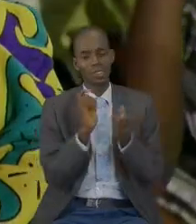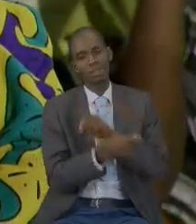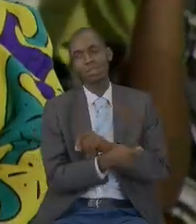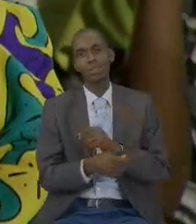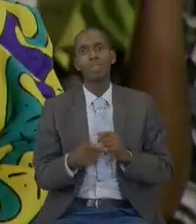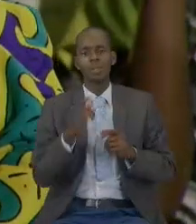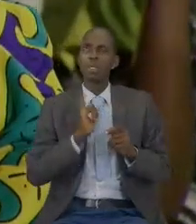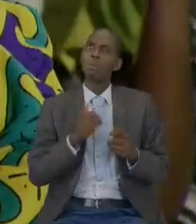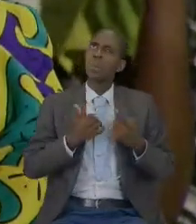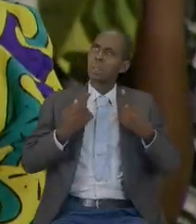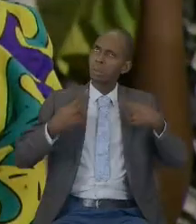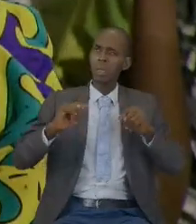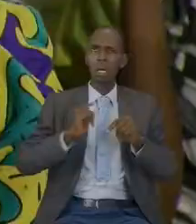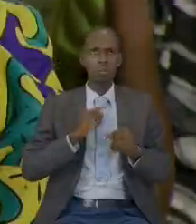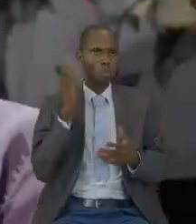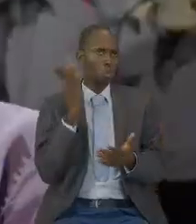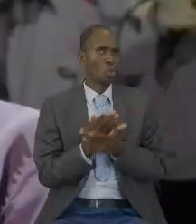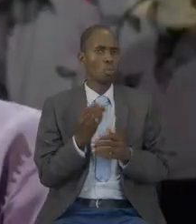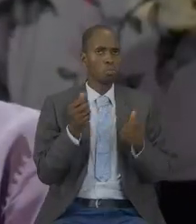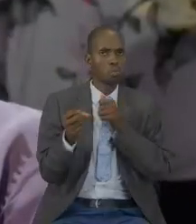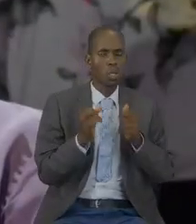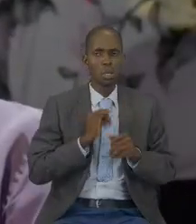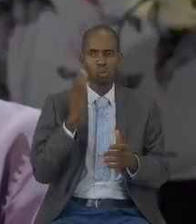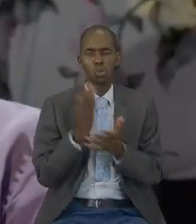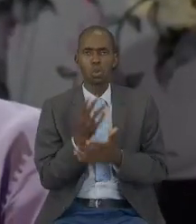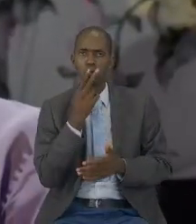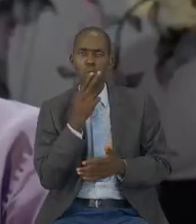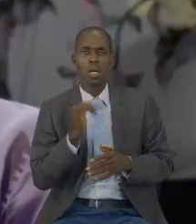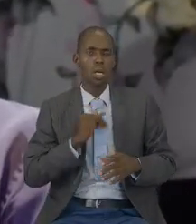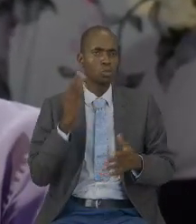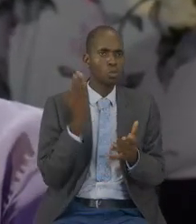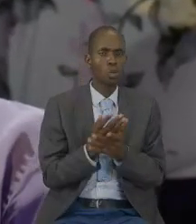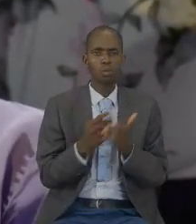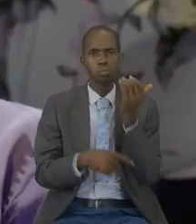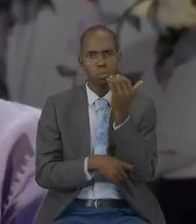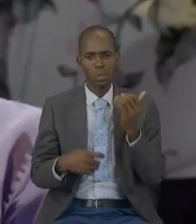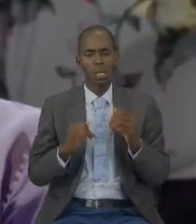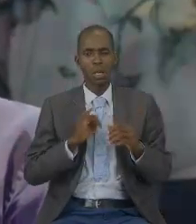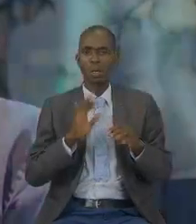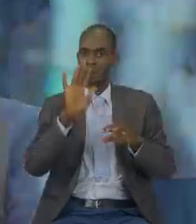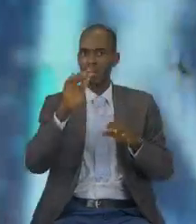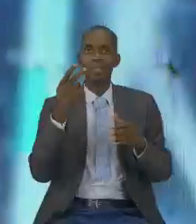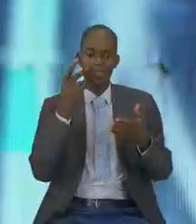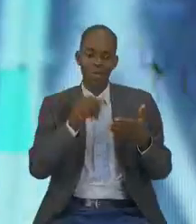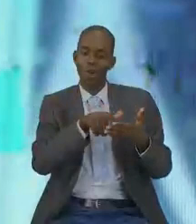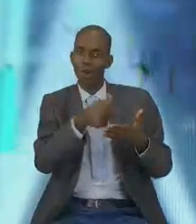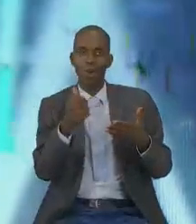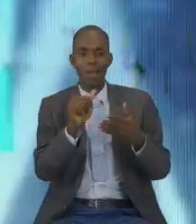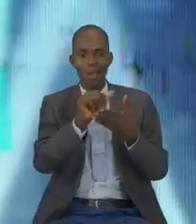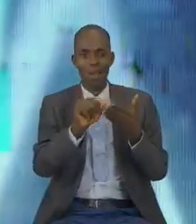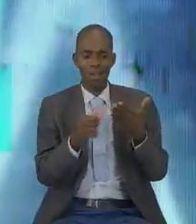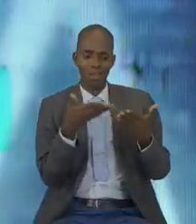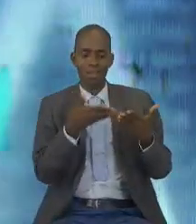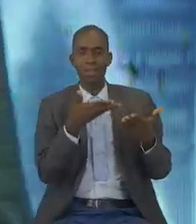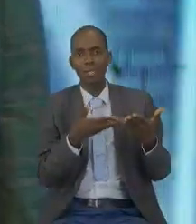myself. I don't do this again. I don't do this again. I don't smoke. I don't drink. But you do that other thing. And Jesus said,